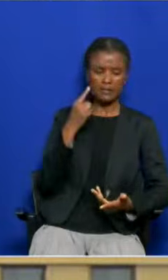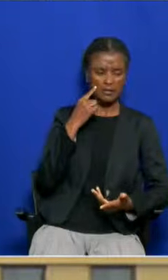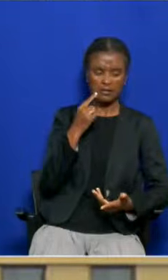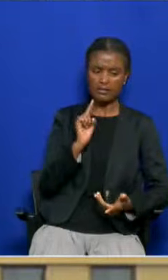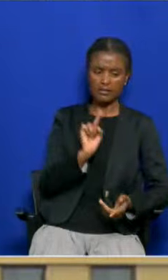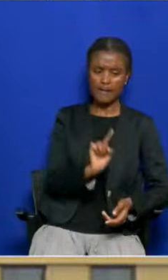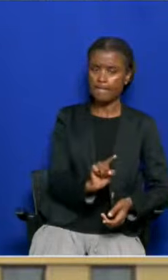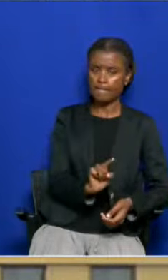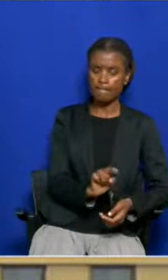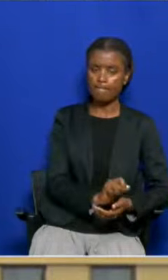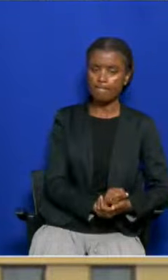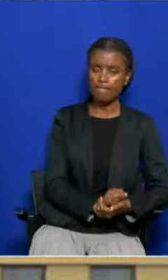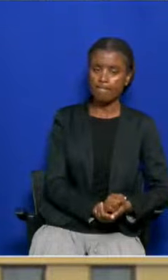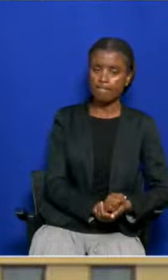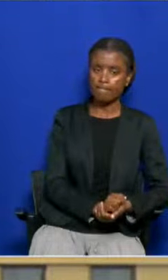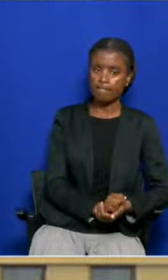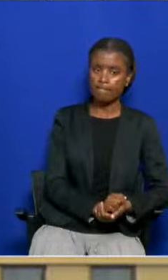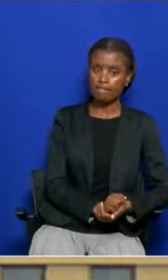Did he